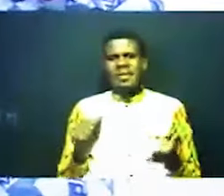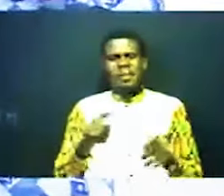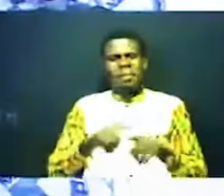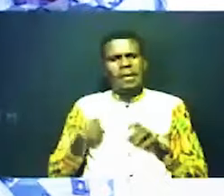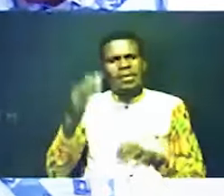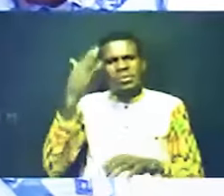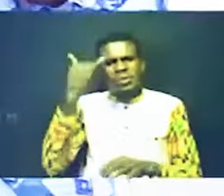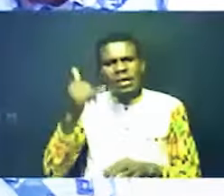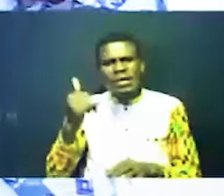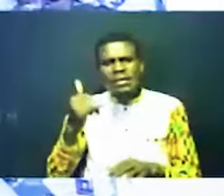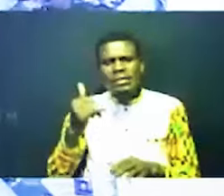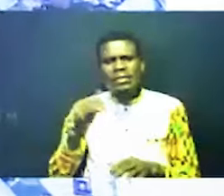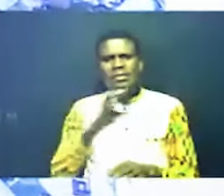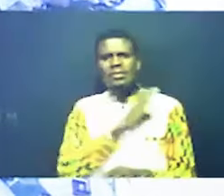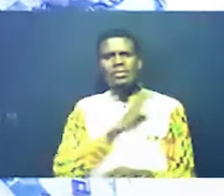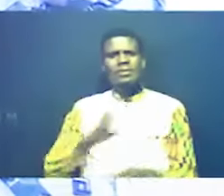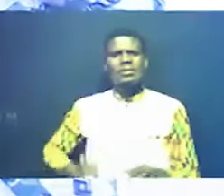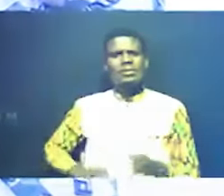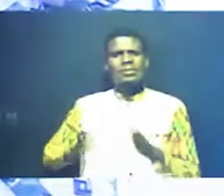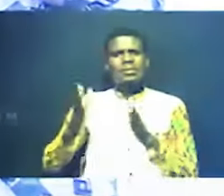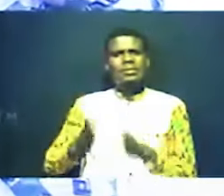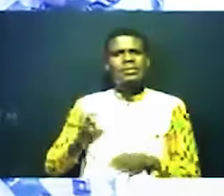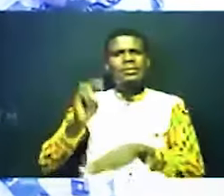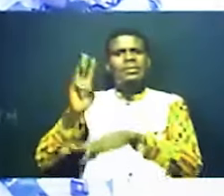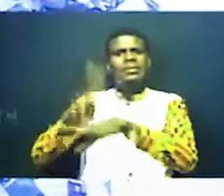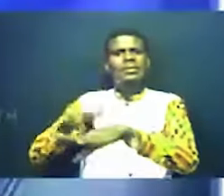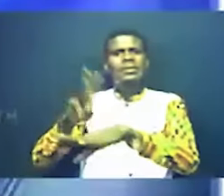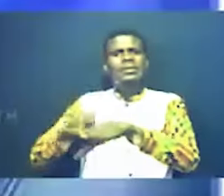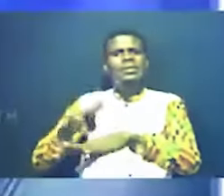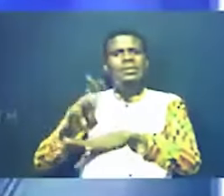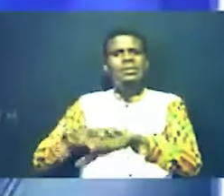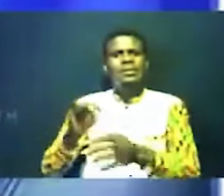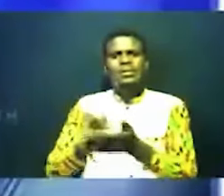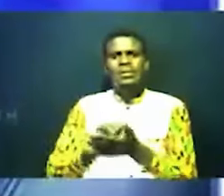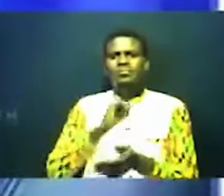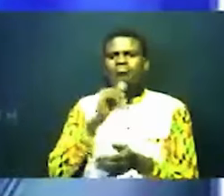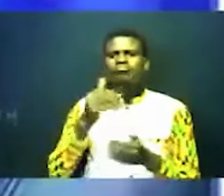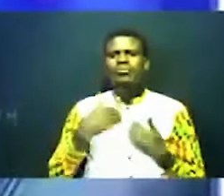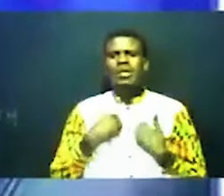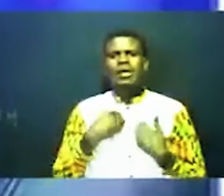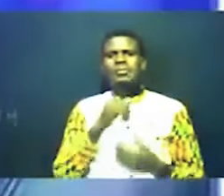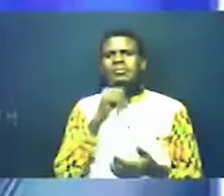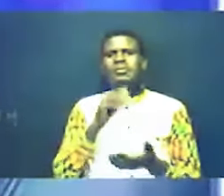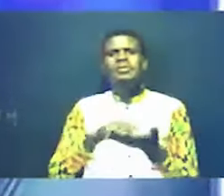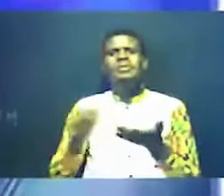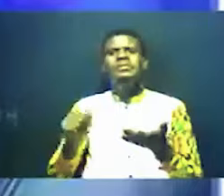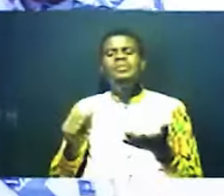Christians are being warned not to be careful, not to have sinful or unbelieving hearts?